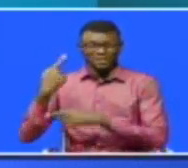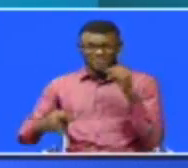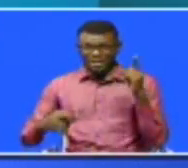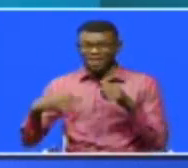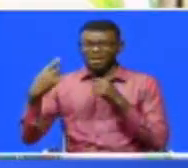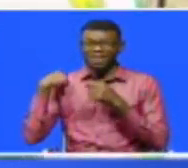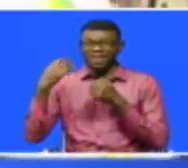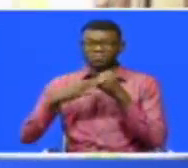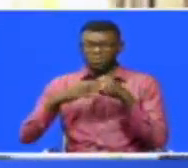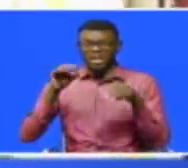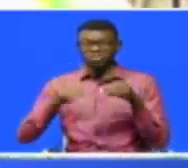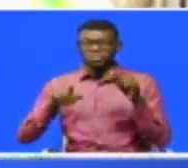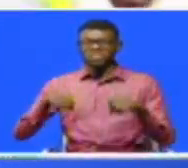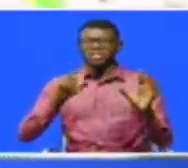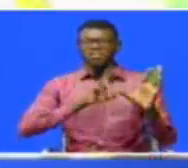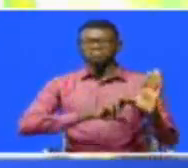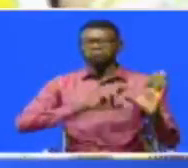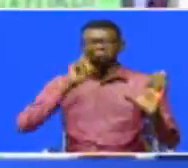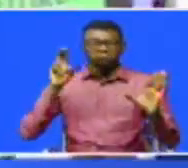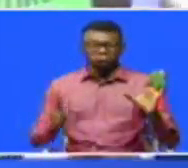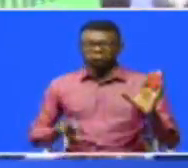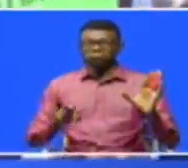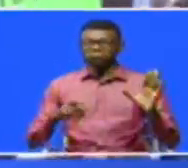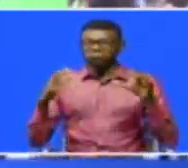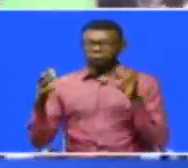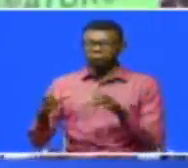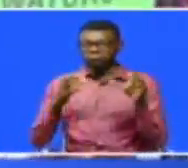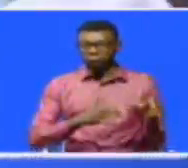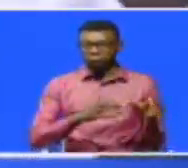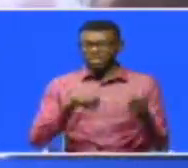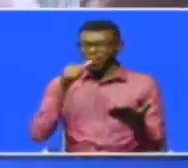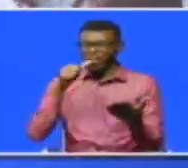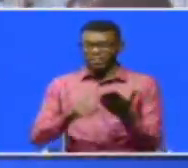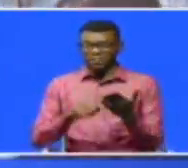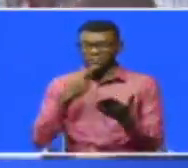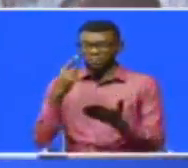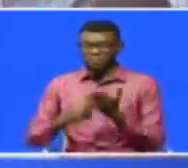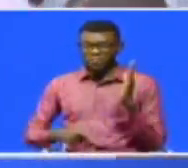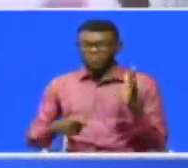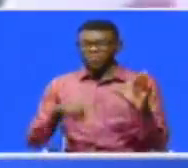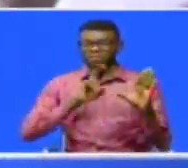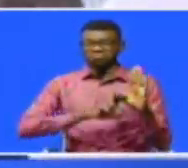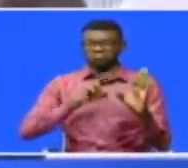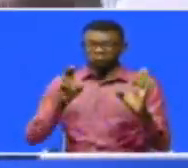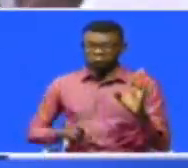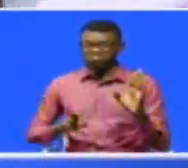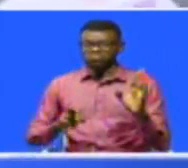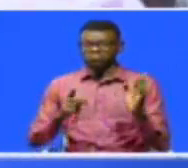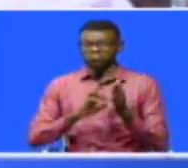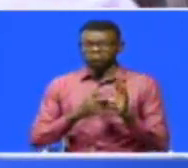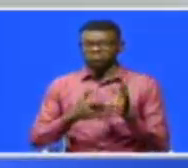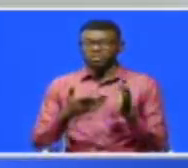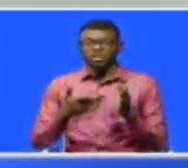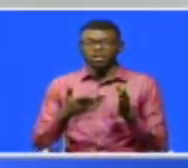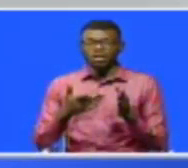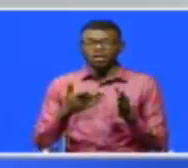by-election, resigned from the party as an ordinary member. In his letter, Owalo said his departure will create ample space